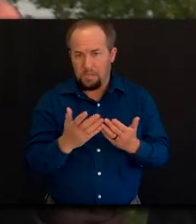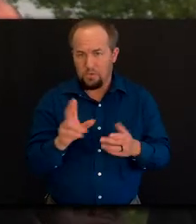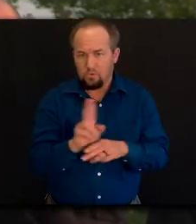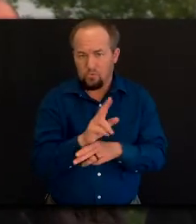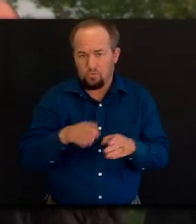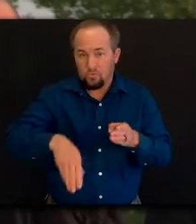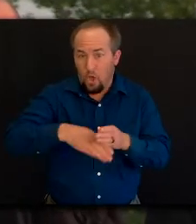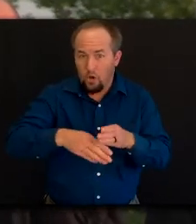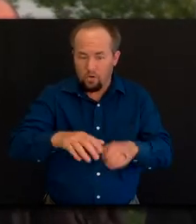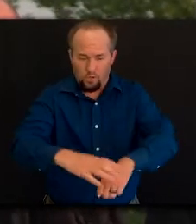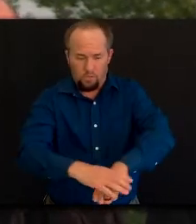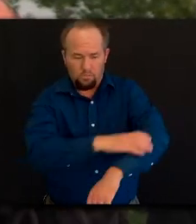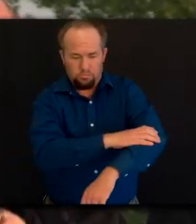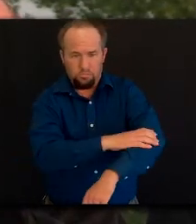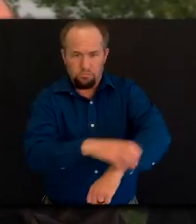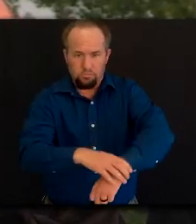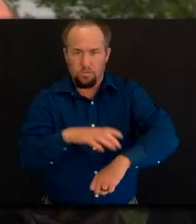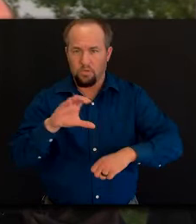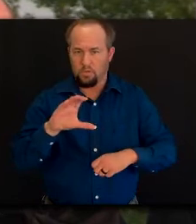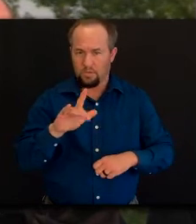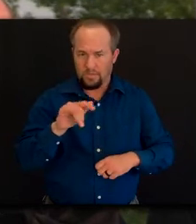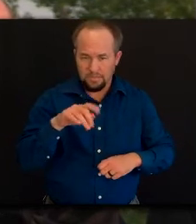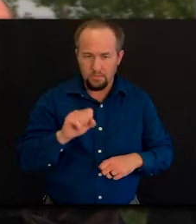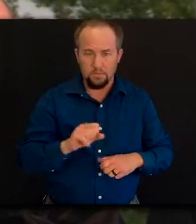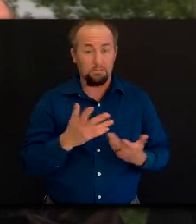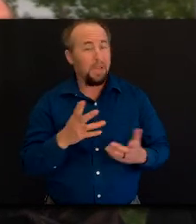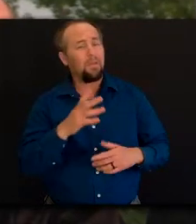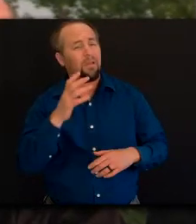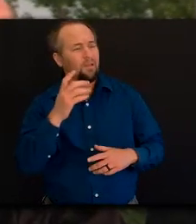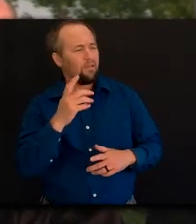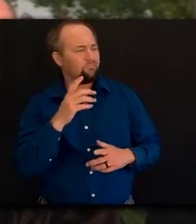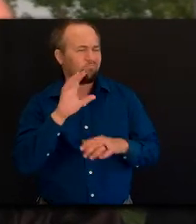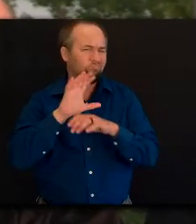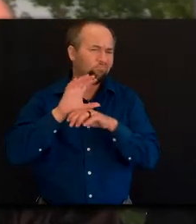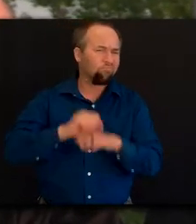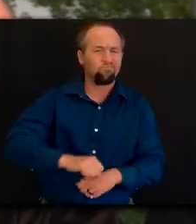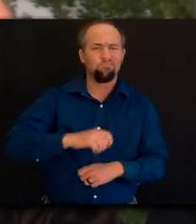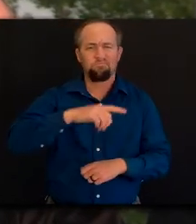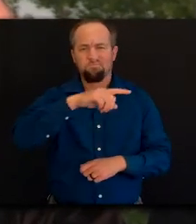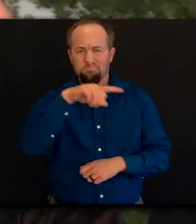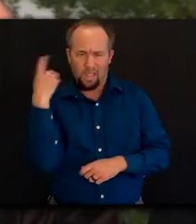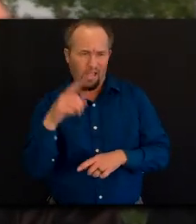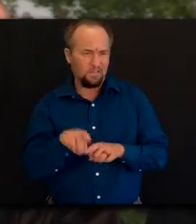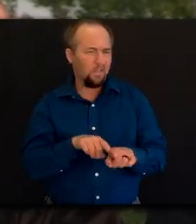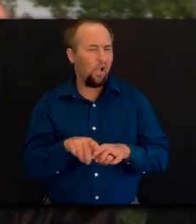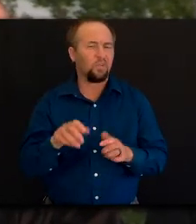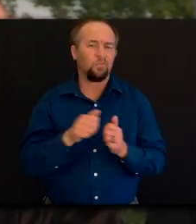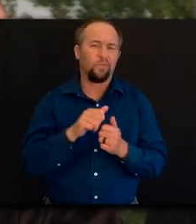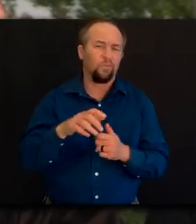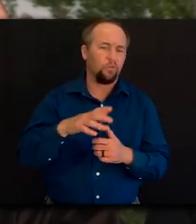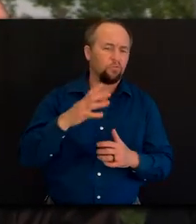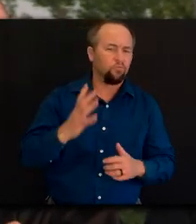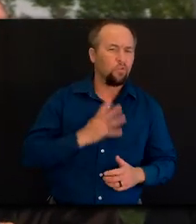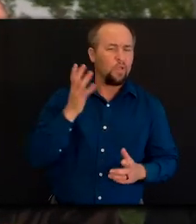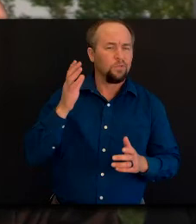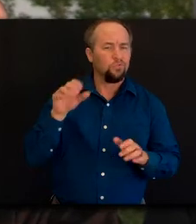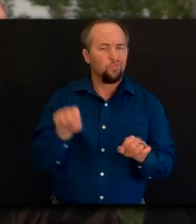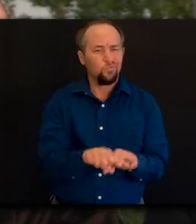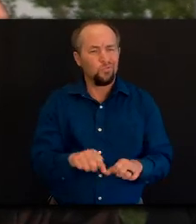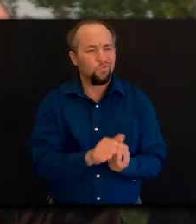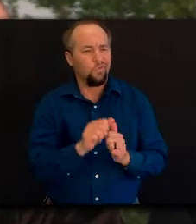Perhaps you rock the classy black socks, forever paired with your dress shoes for band, choir, and